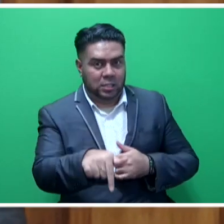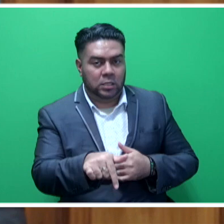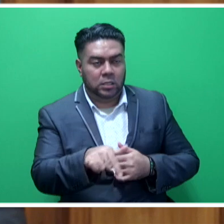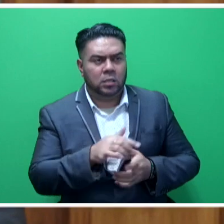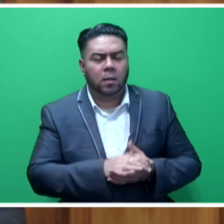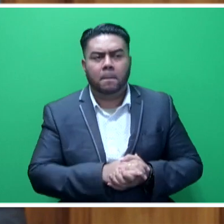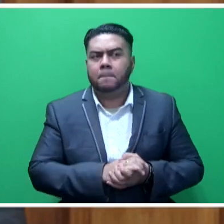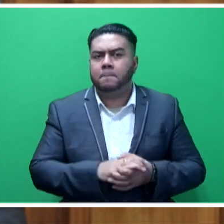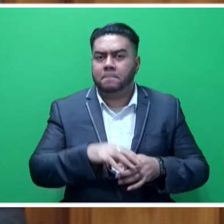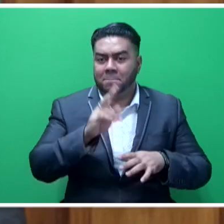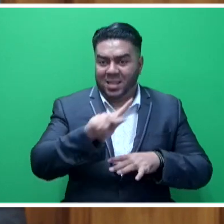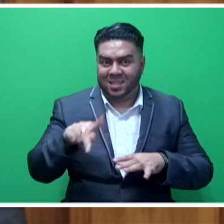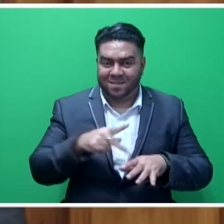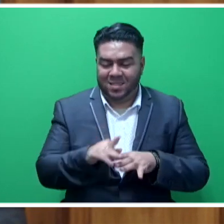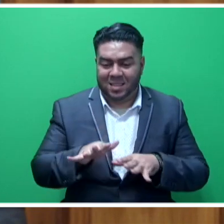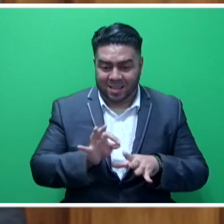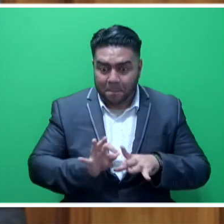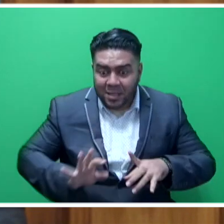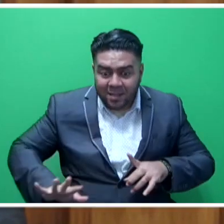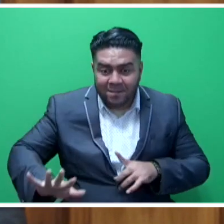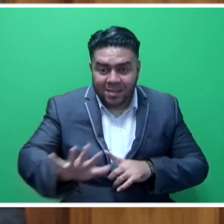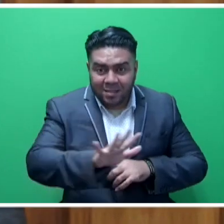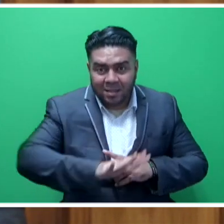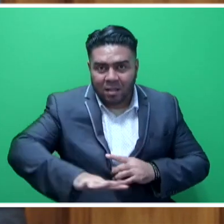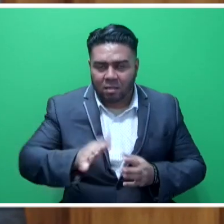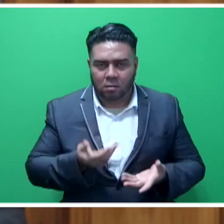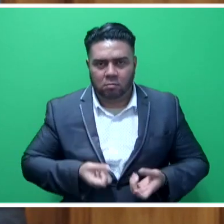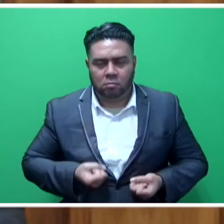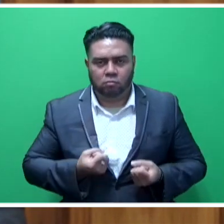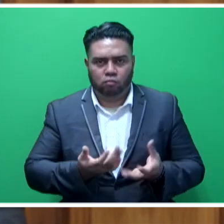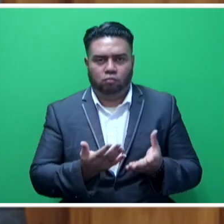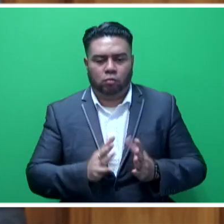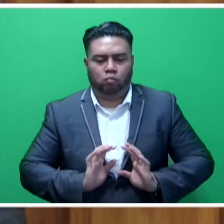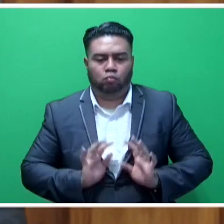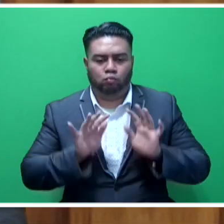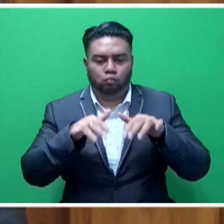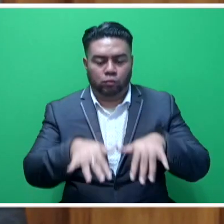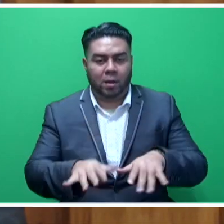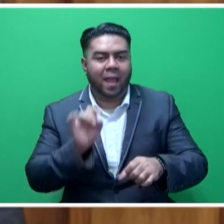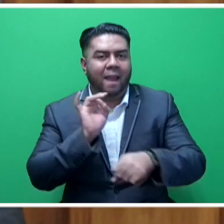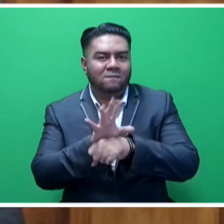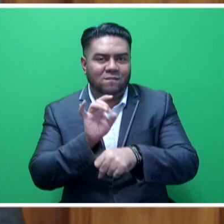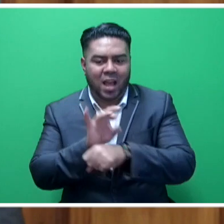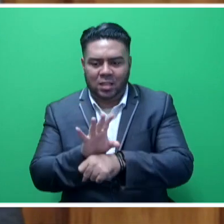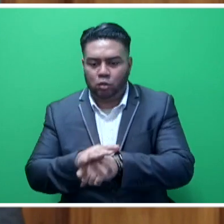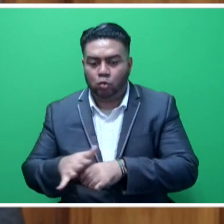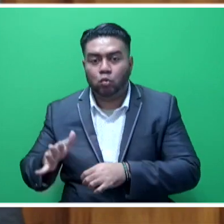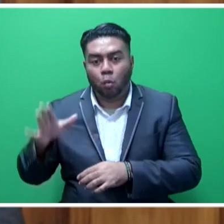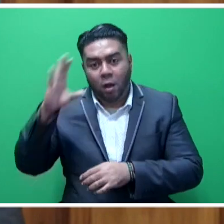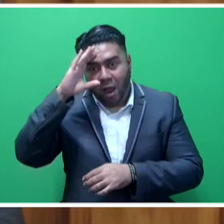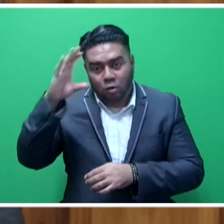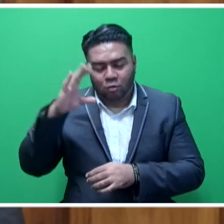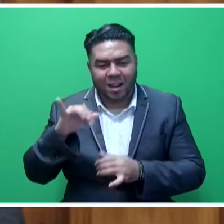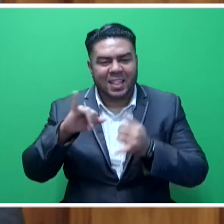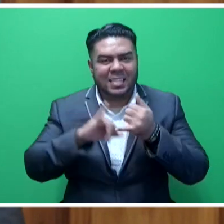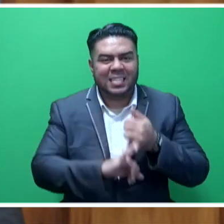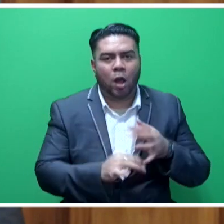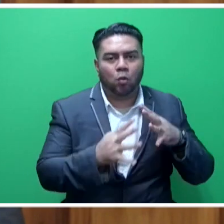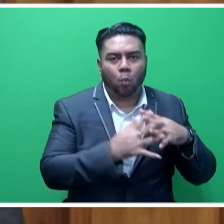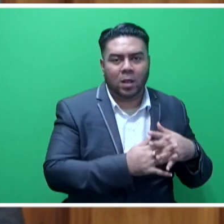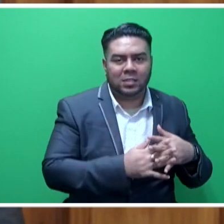Tsunami Warning and Mitigation System that delivers tsunami threats advisory to countries in the Southwest Pacific